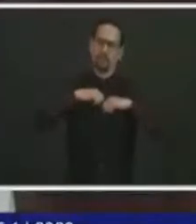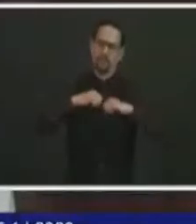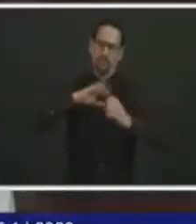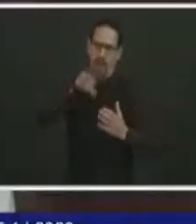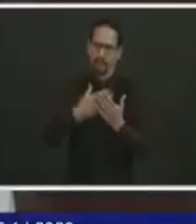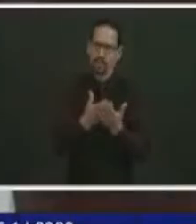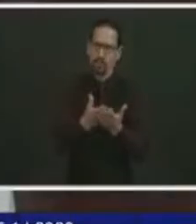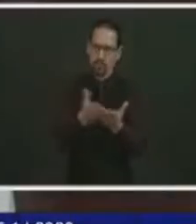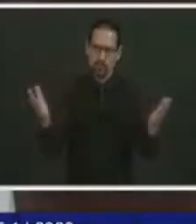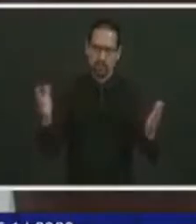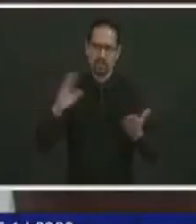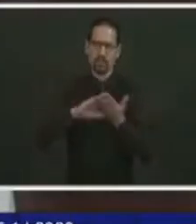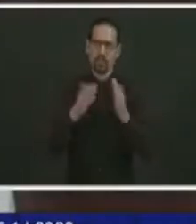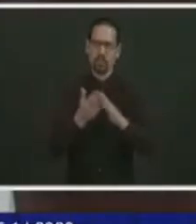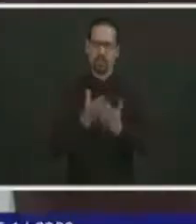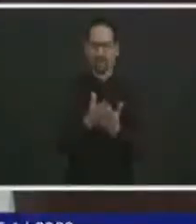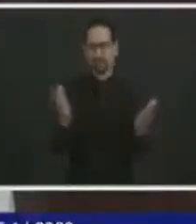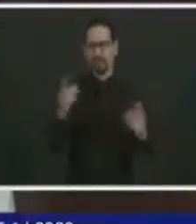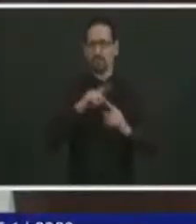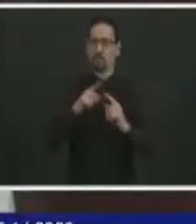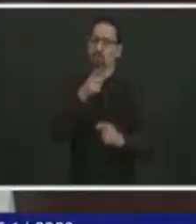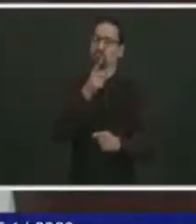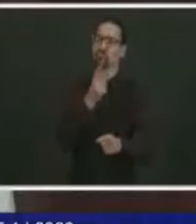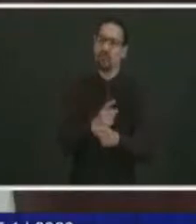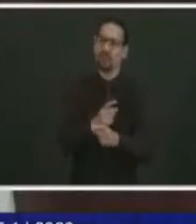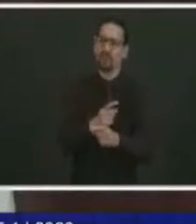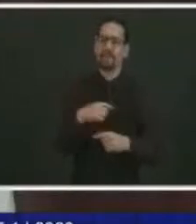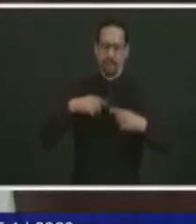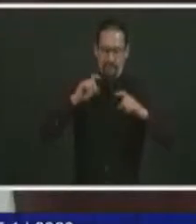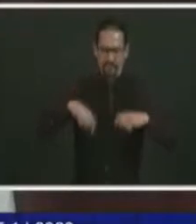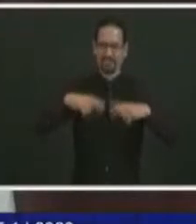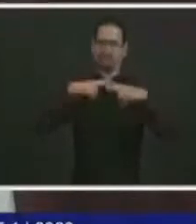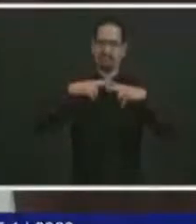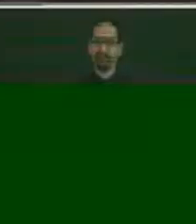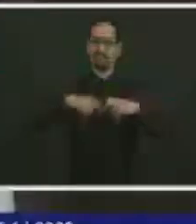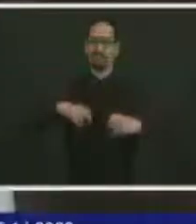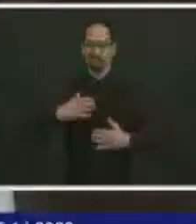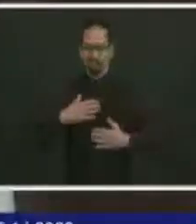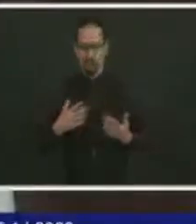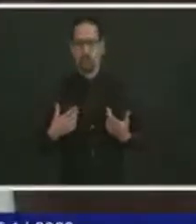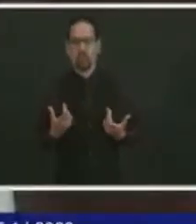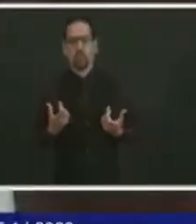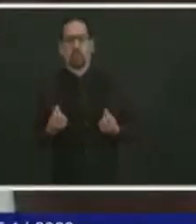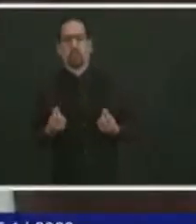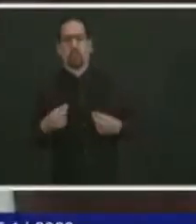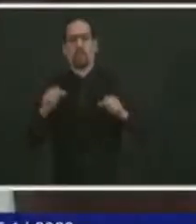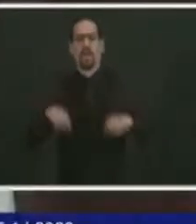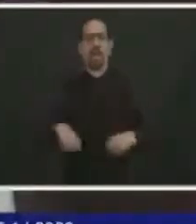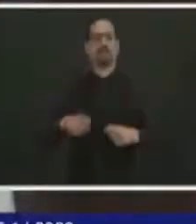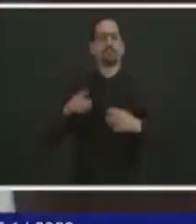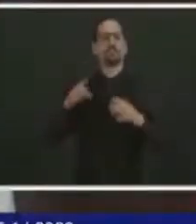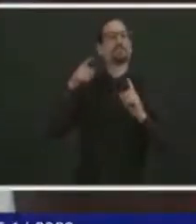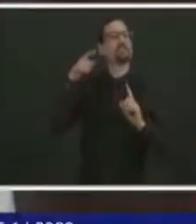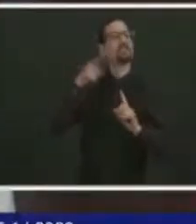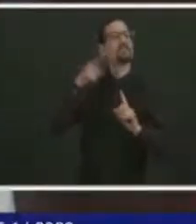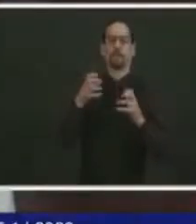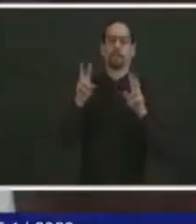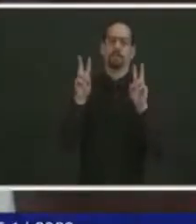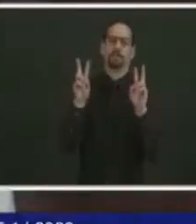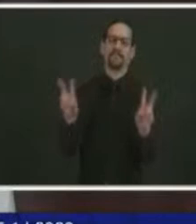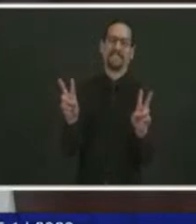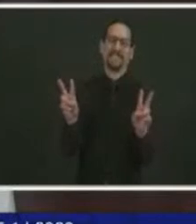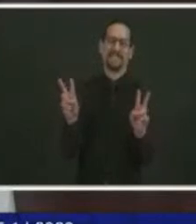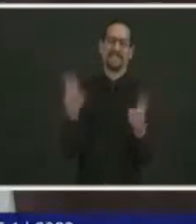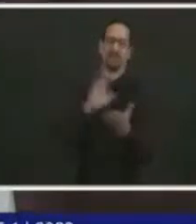think overall, we need to all be asking ourselves, what can we do to play a peaceful role? And